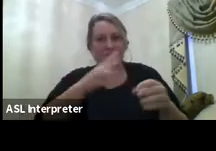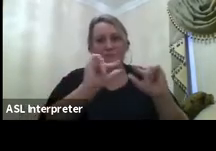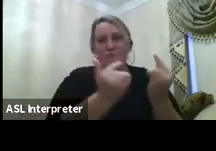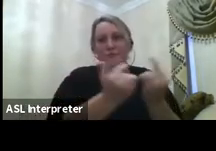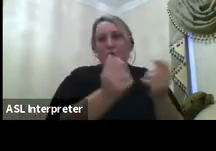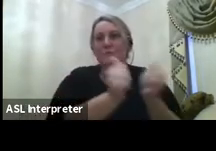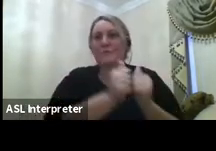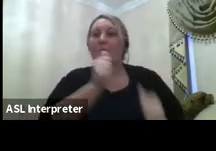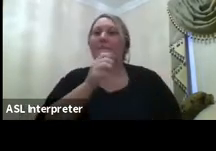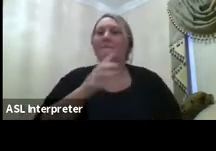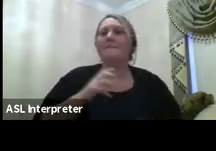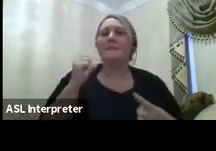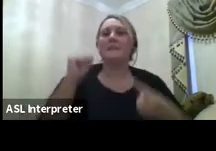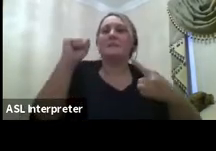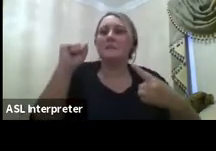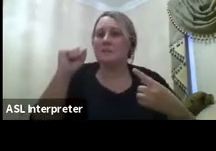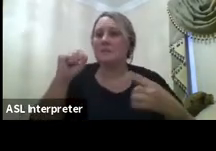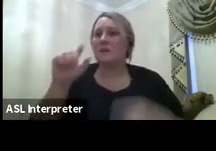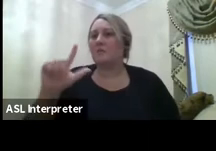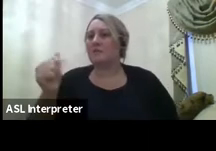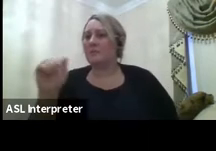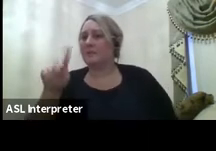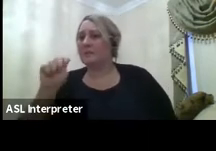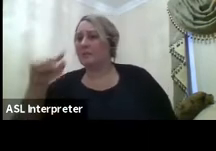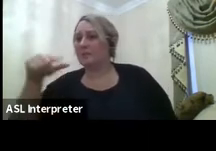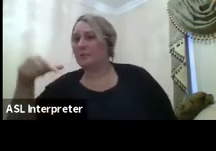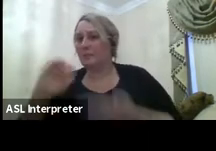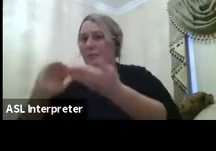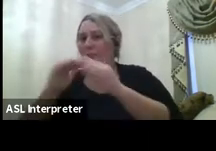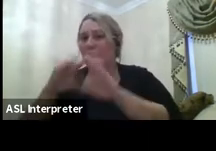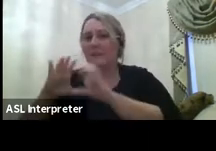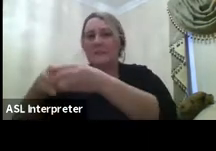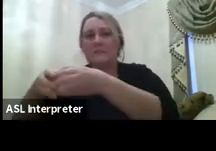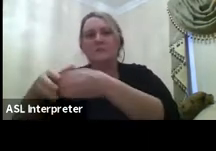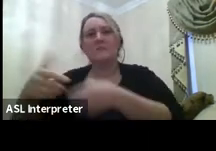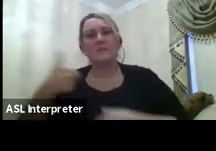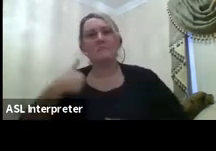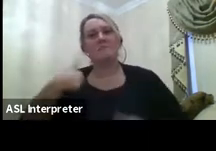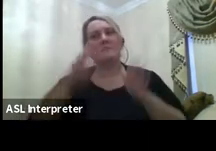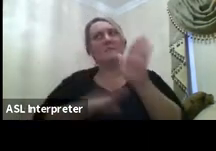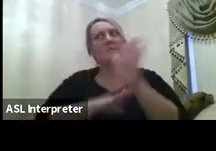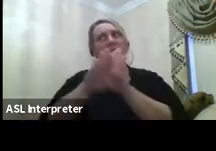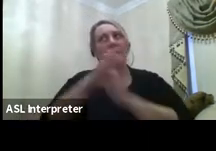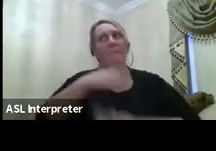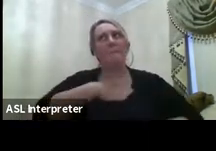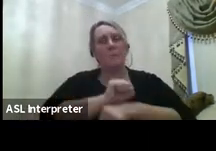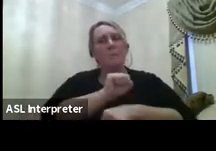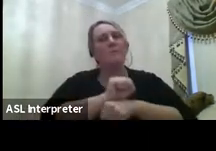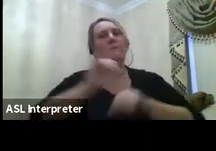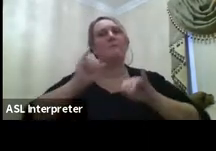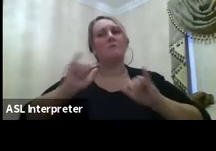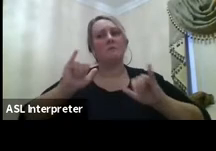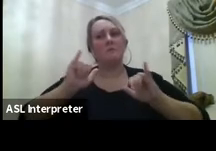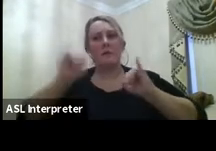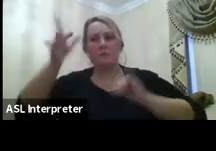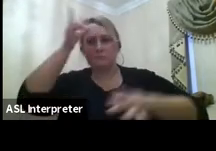and issues as I was developing my practice and how those, that, those ideas